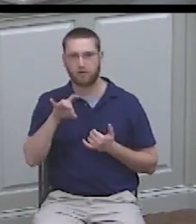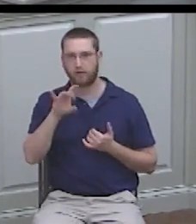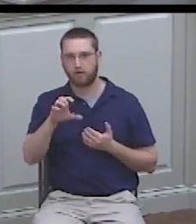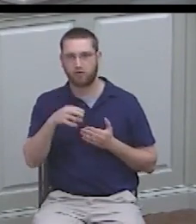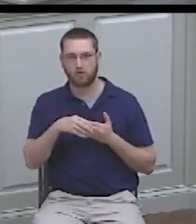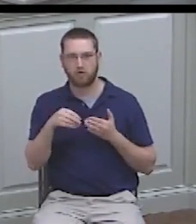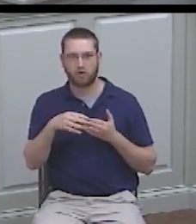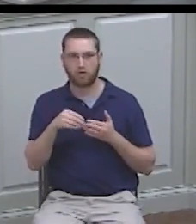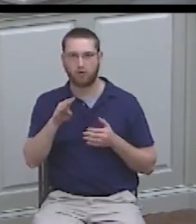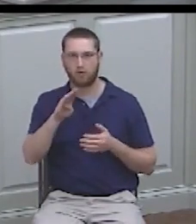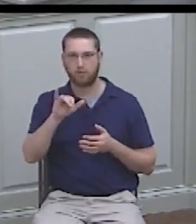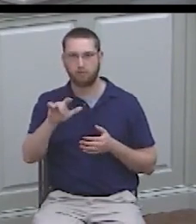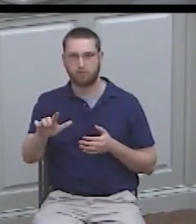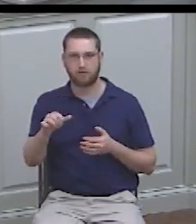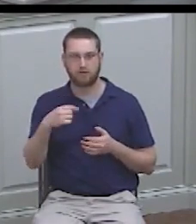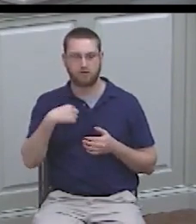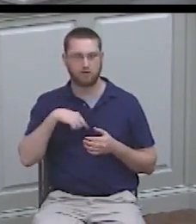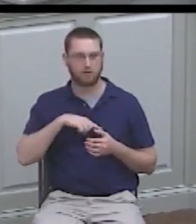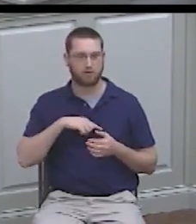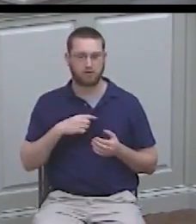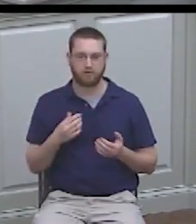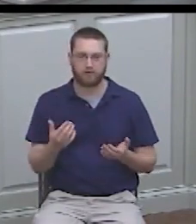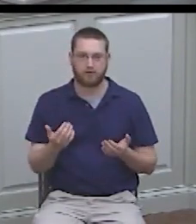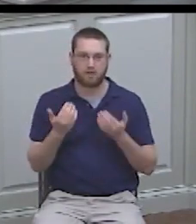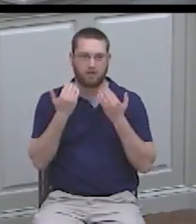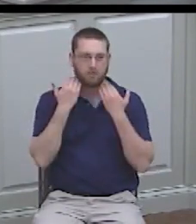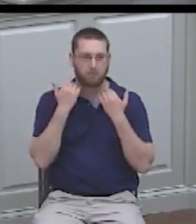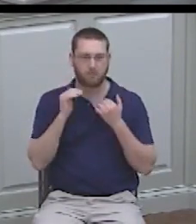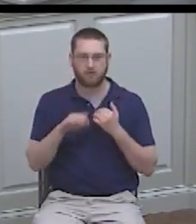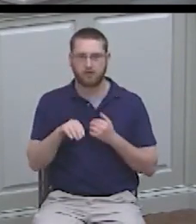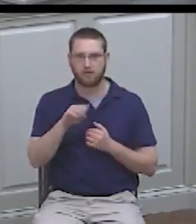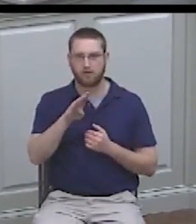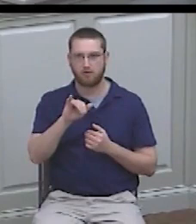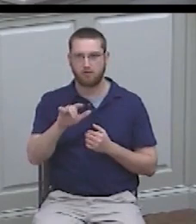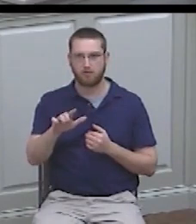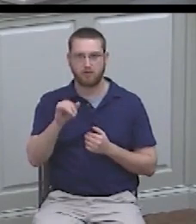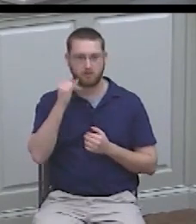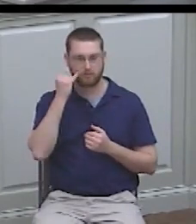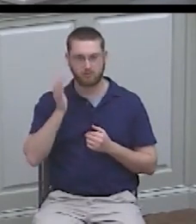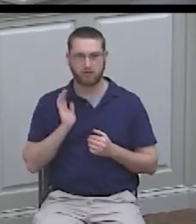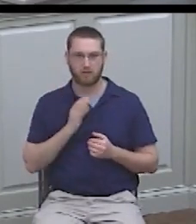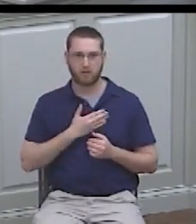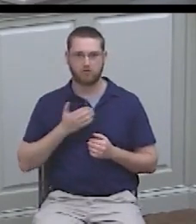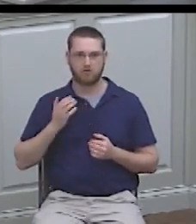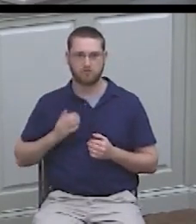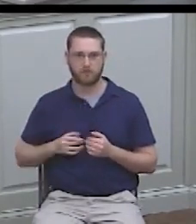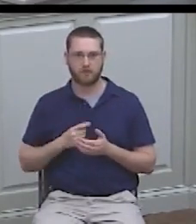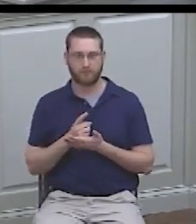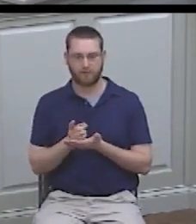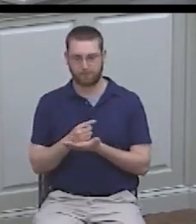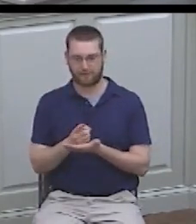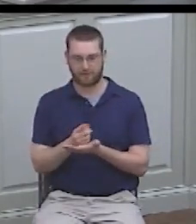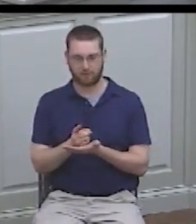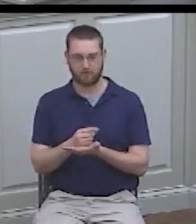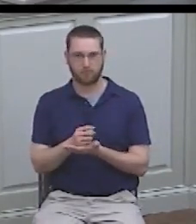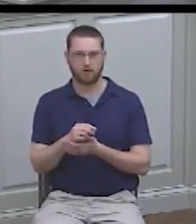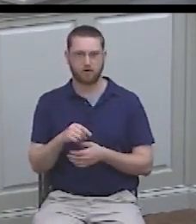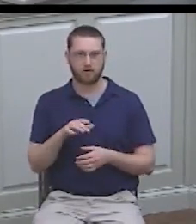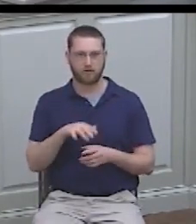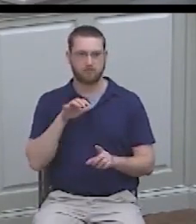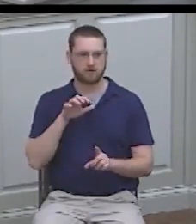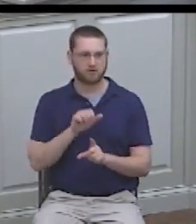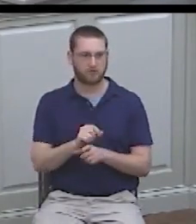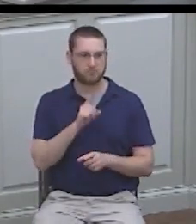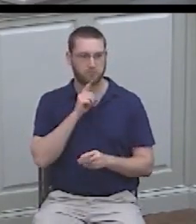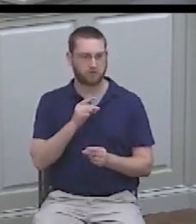bill, which we're going to wind up absorbing most of it anyway if it's on our side of the meter. Yeah. This would catch that really quickly.